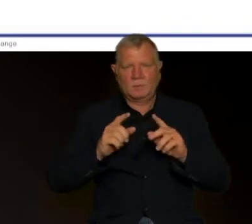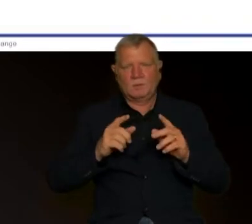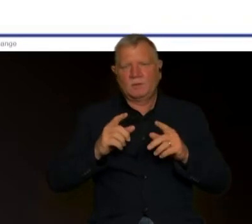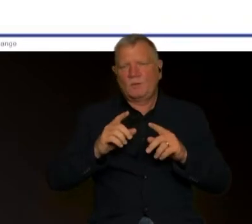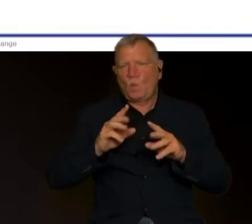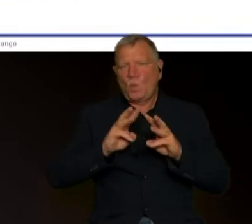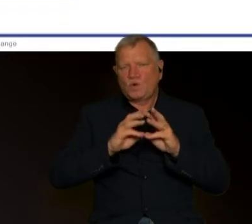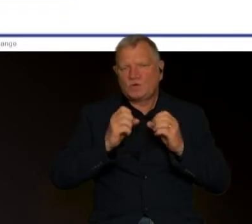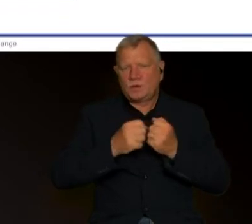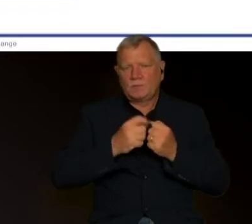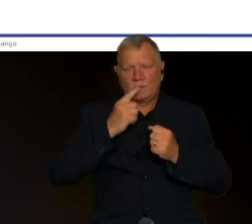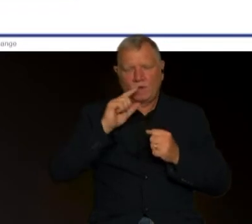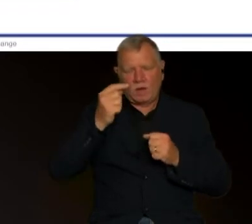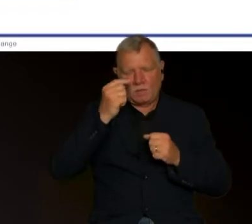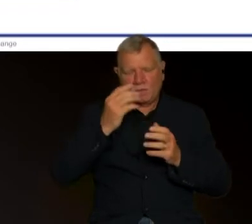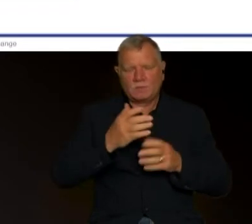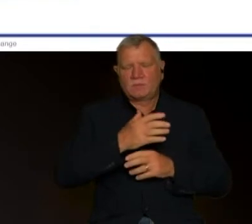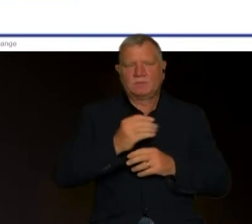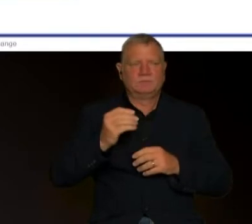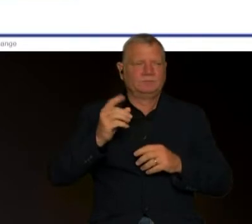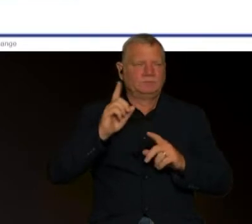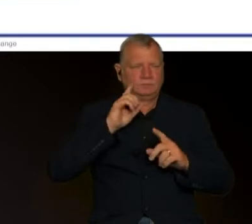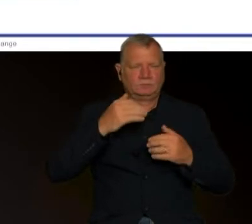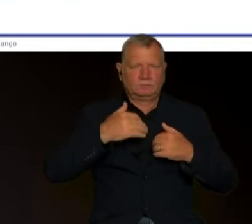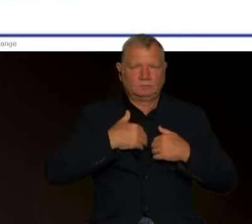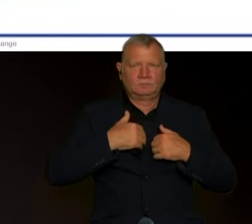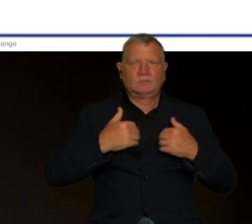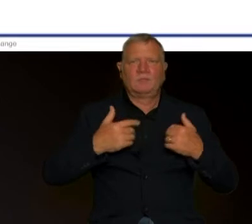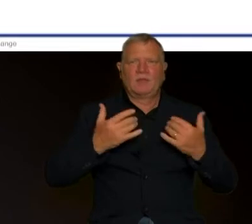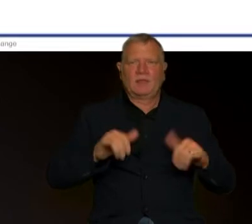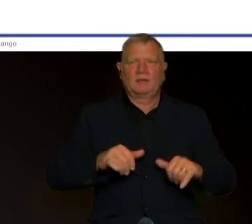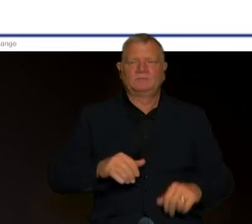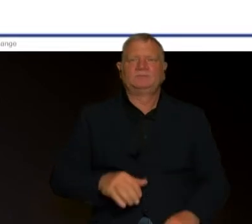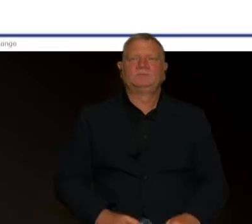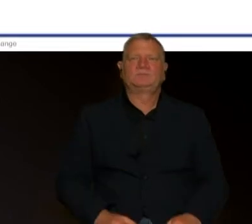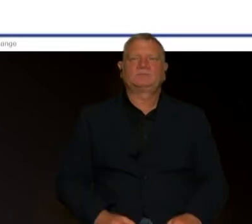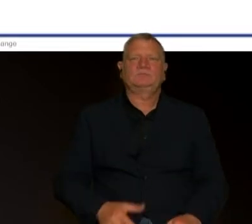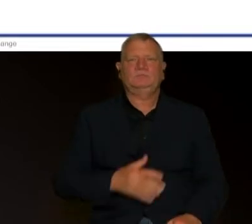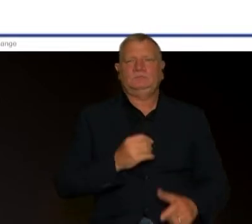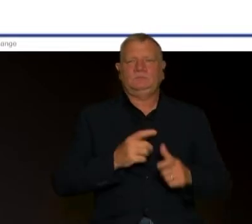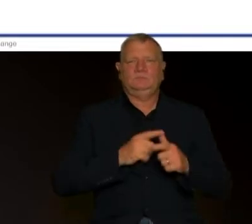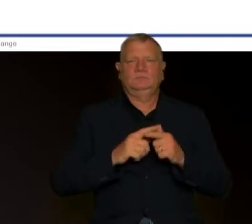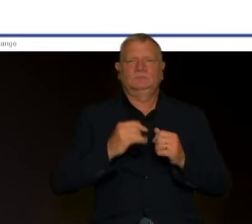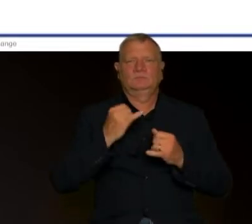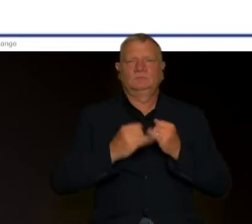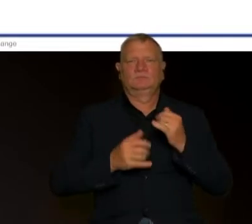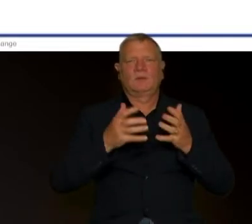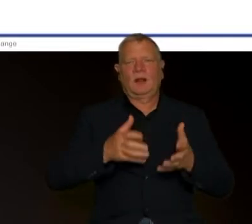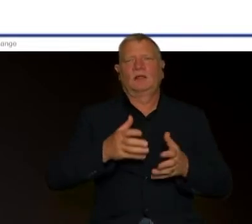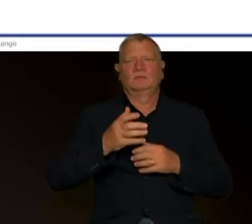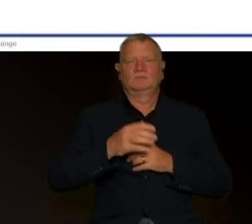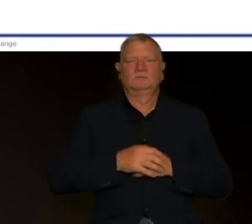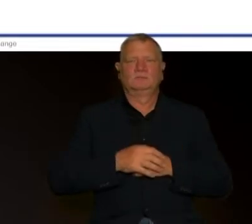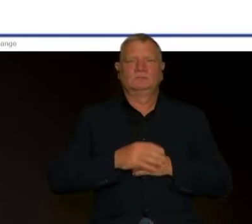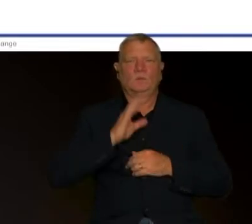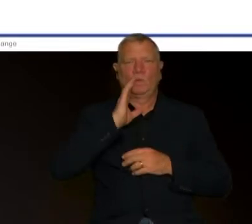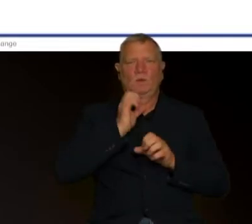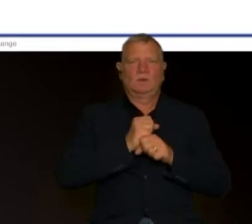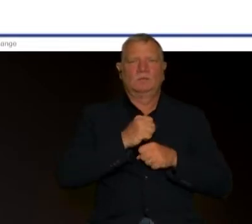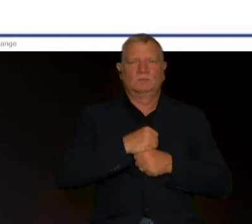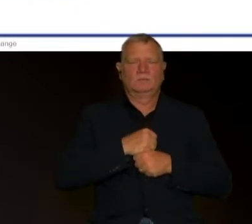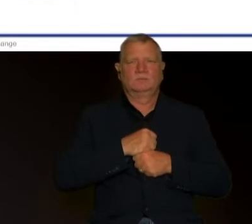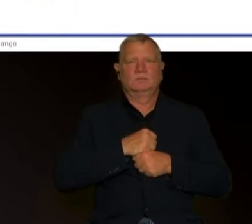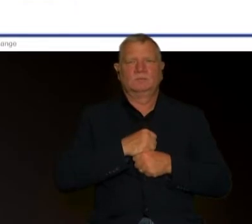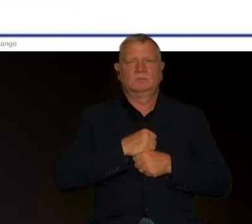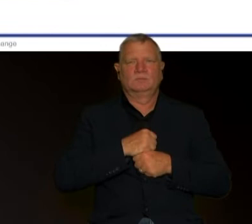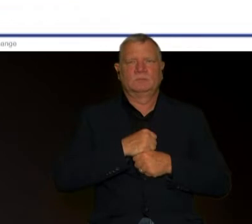philosophy. We captured this after several workshops with the governor, so now we have this. And the other thing remaining is we're